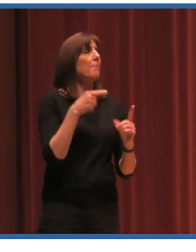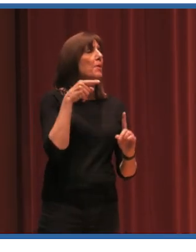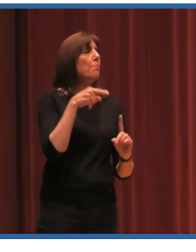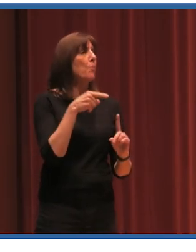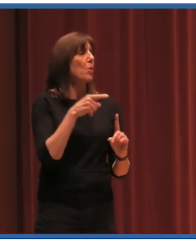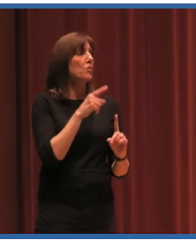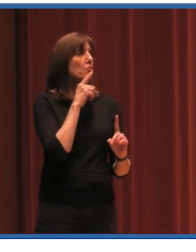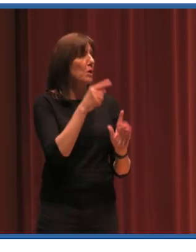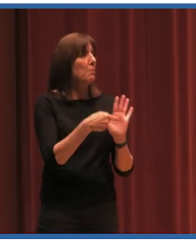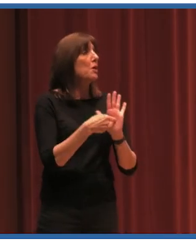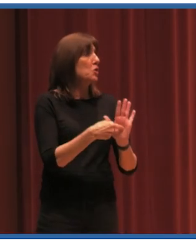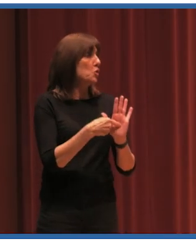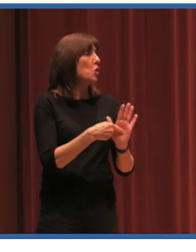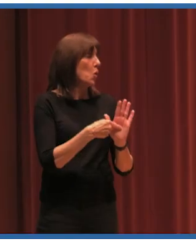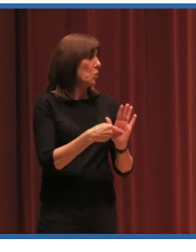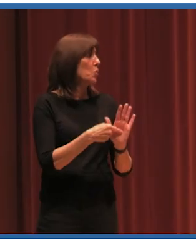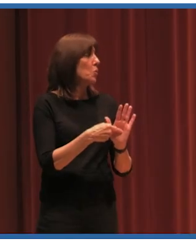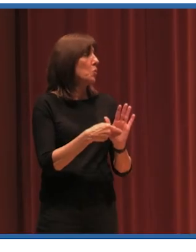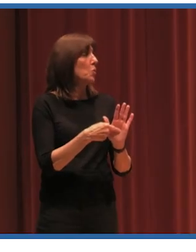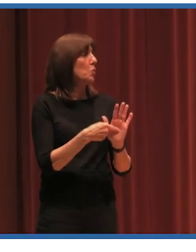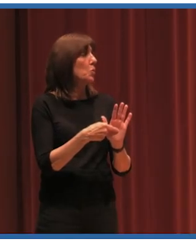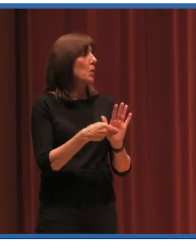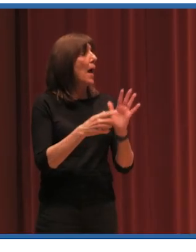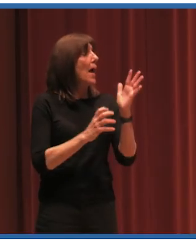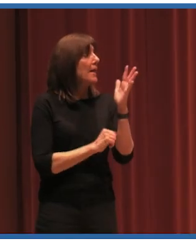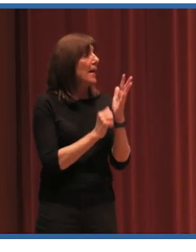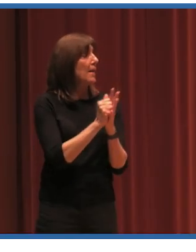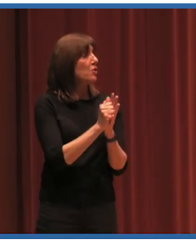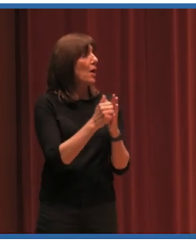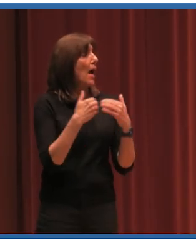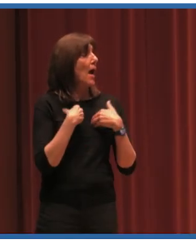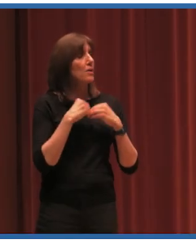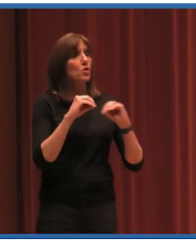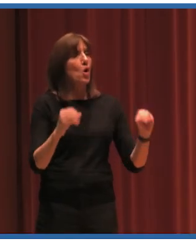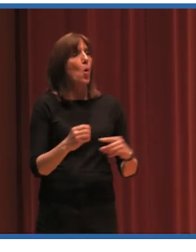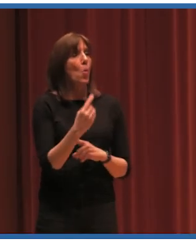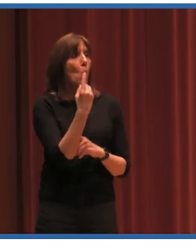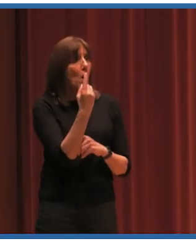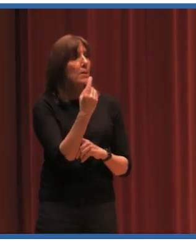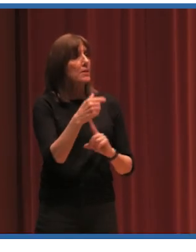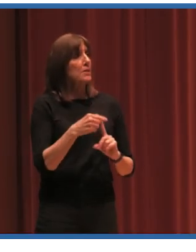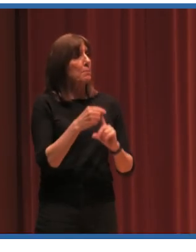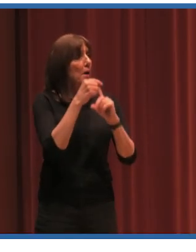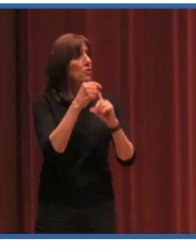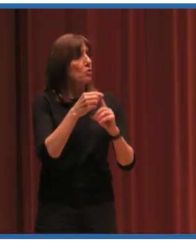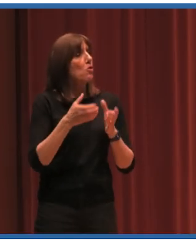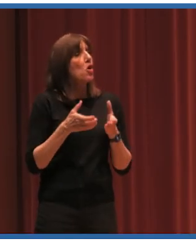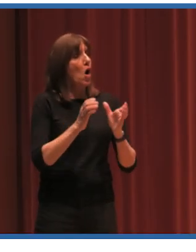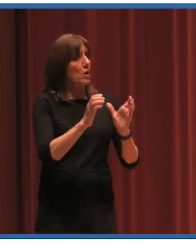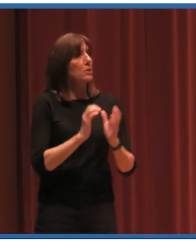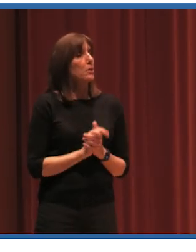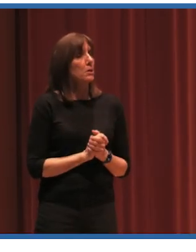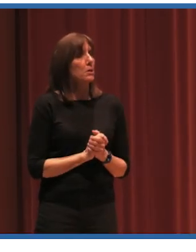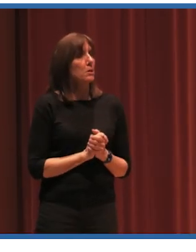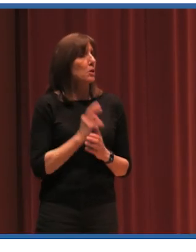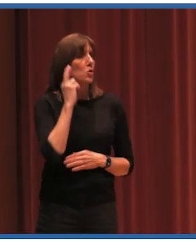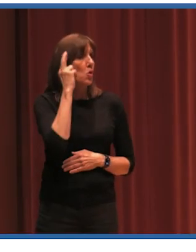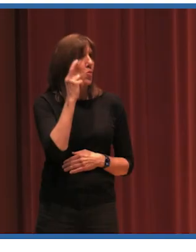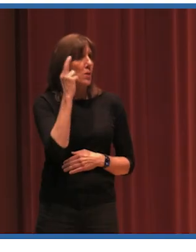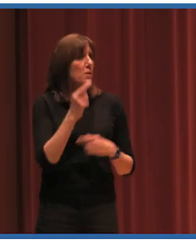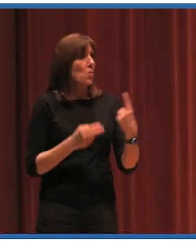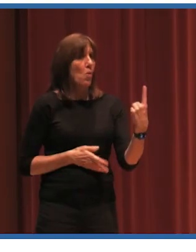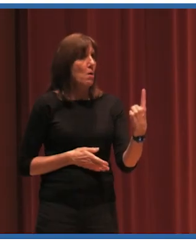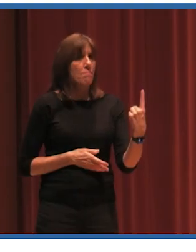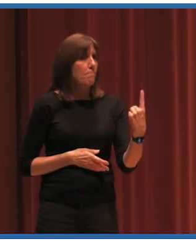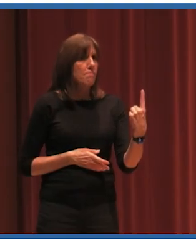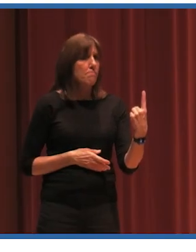been illustrated very nicely, that cancer has no one single cause. It's very complicated. And I think when you're talking